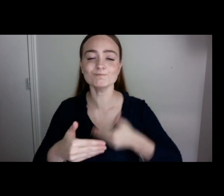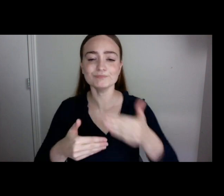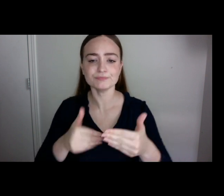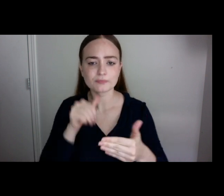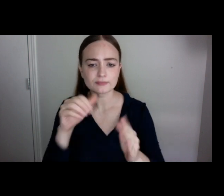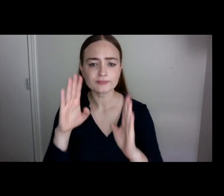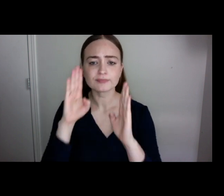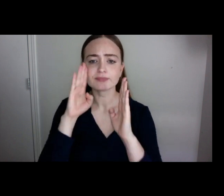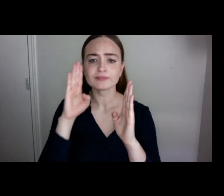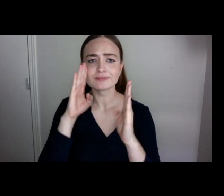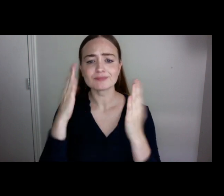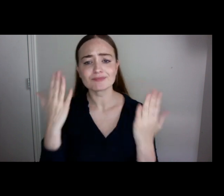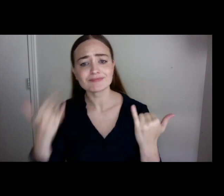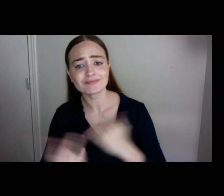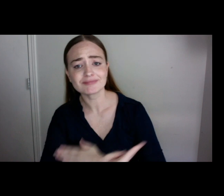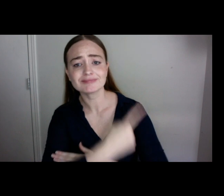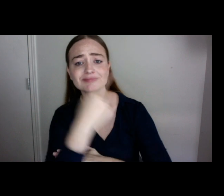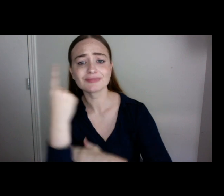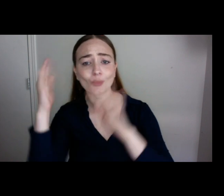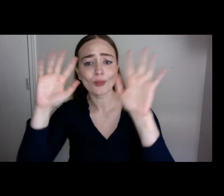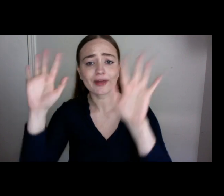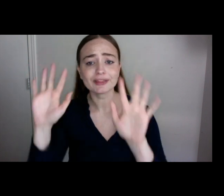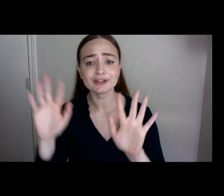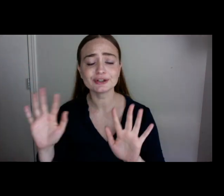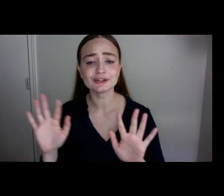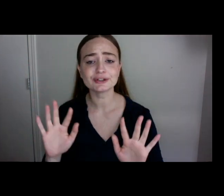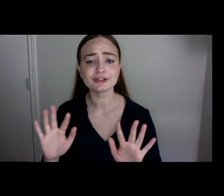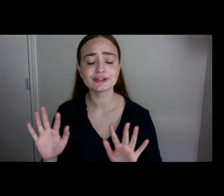And as the wet winds gust,